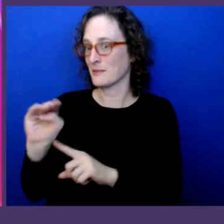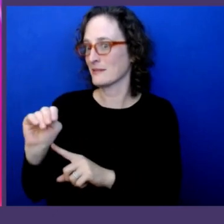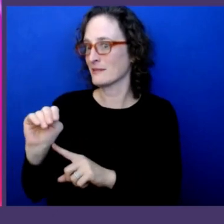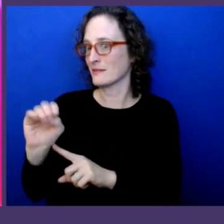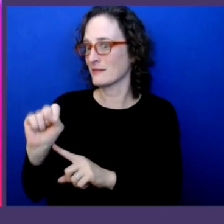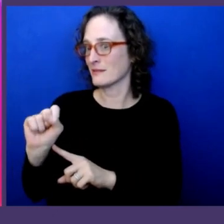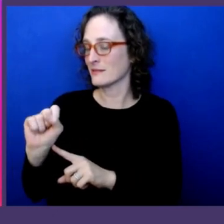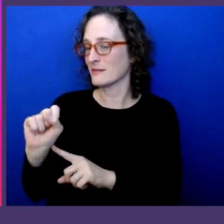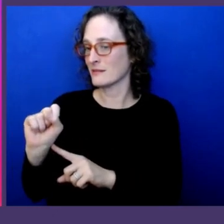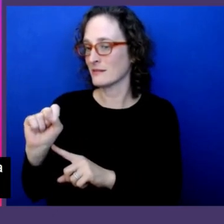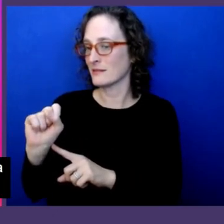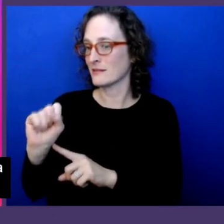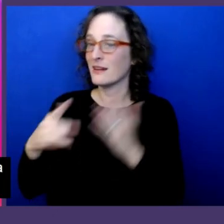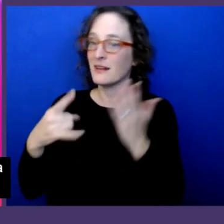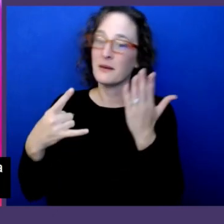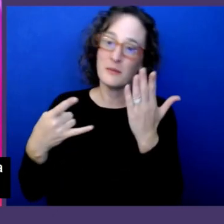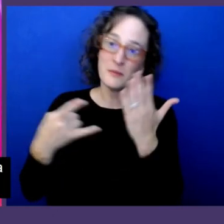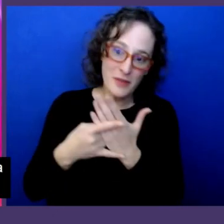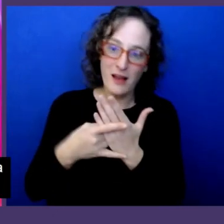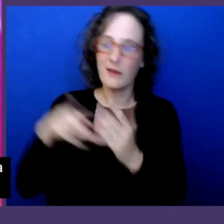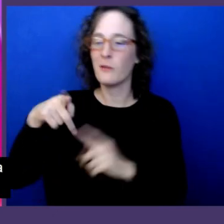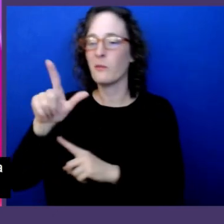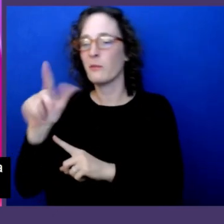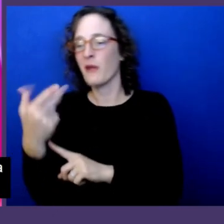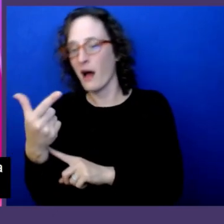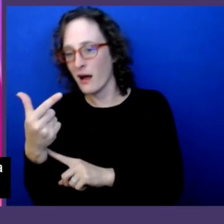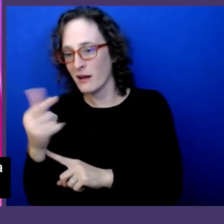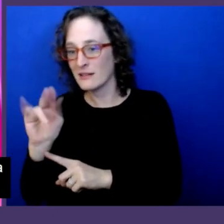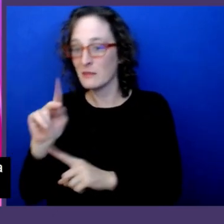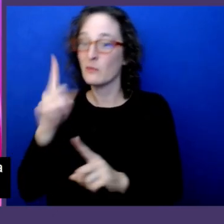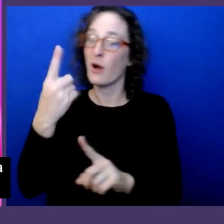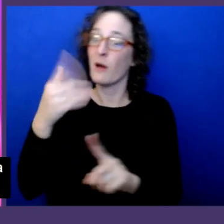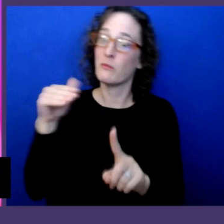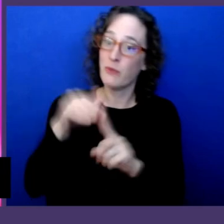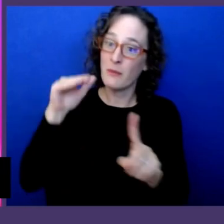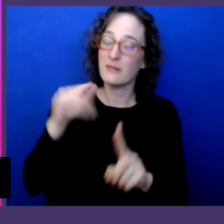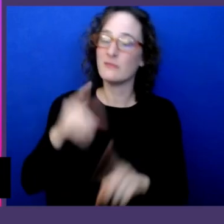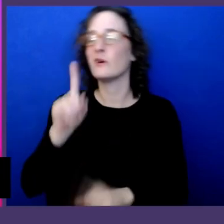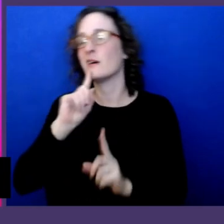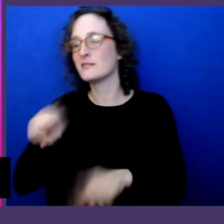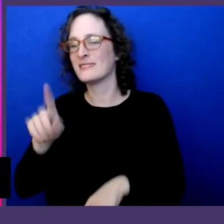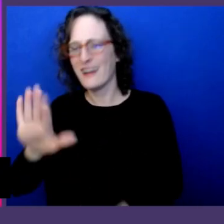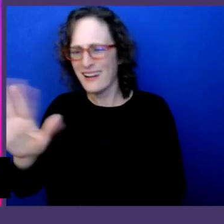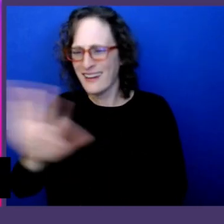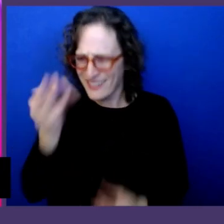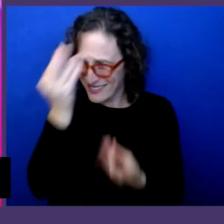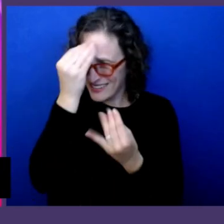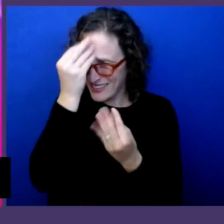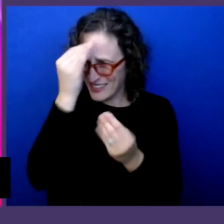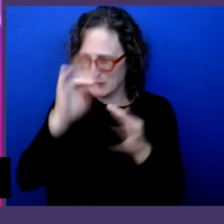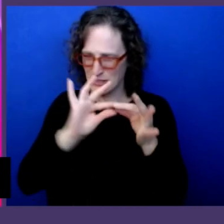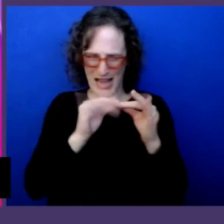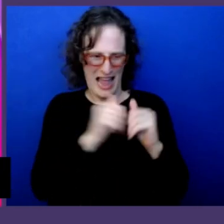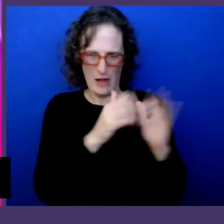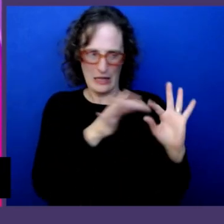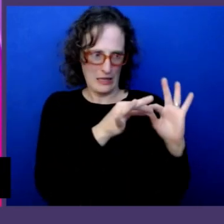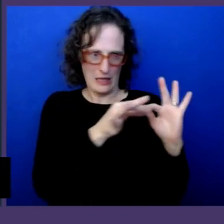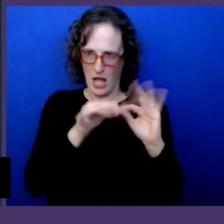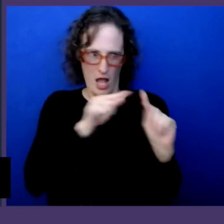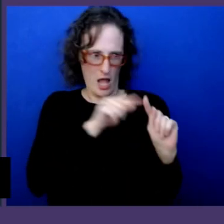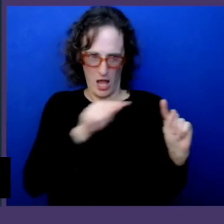just a single prompt and answer, think about potential chains and reflection and how you glue them together and how you could potentially make multiple samples and so